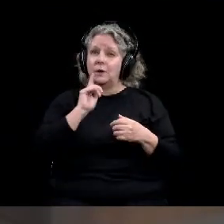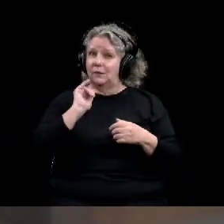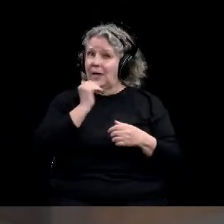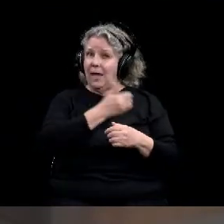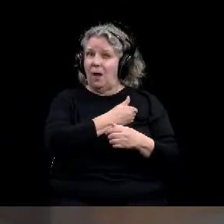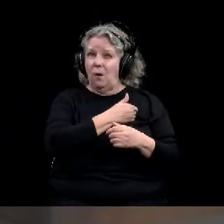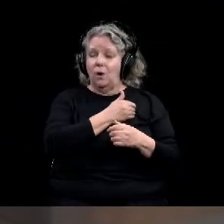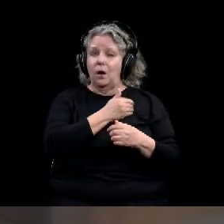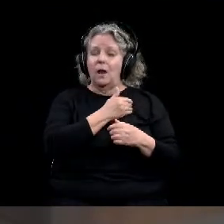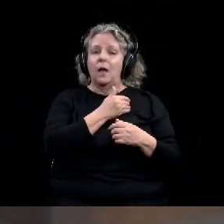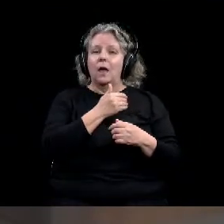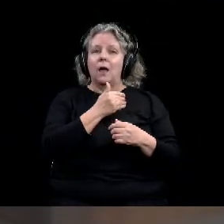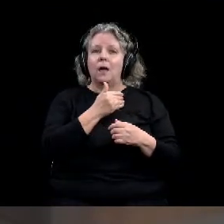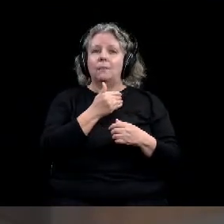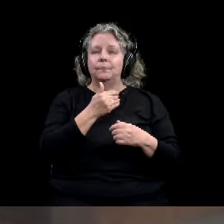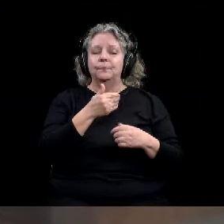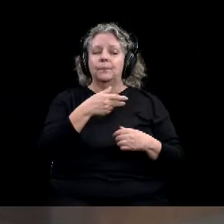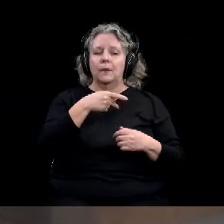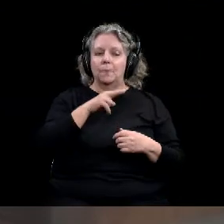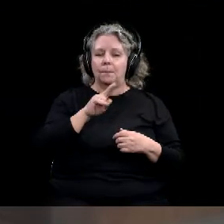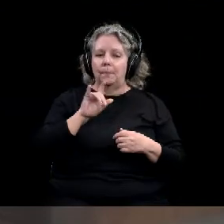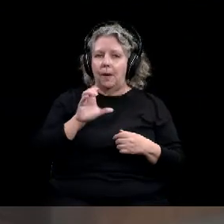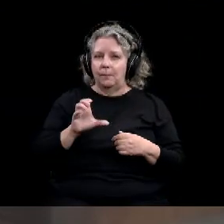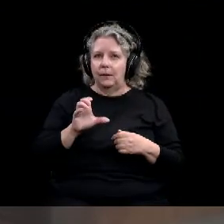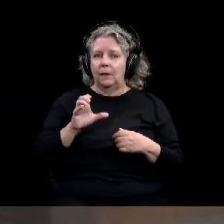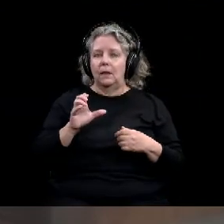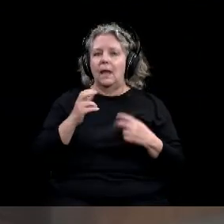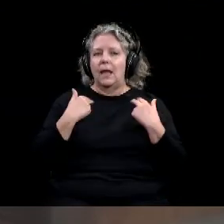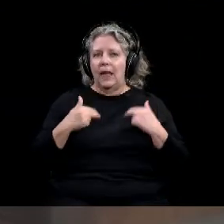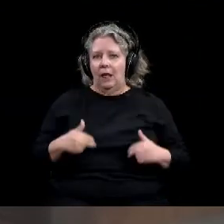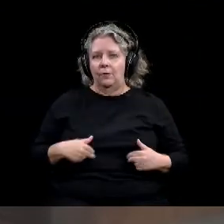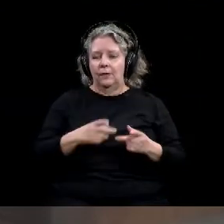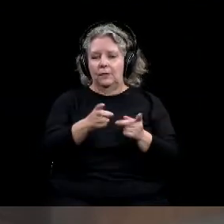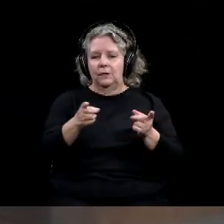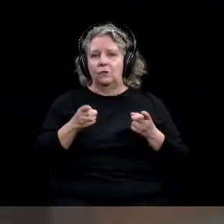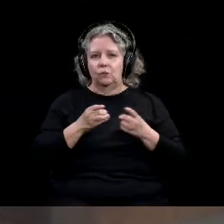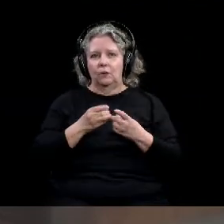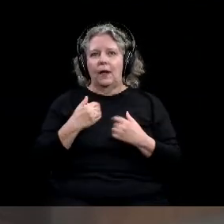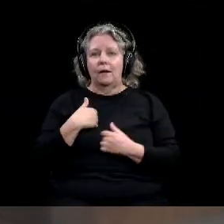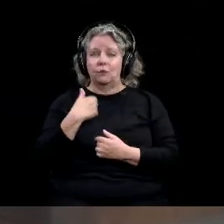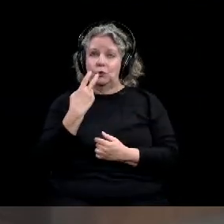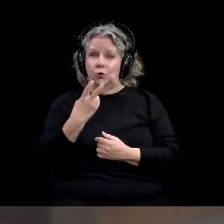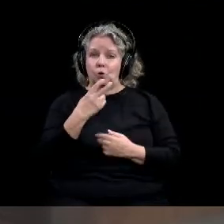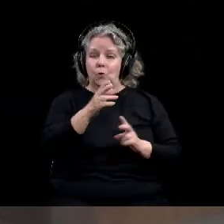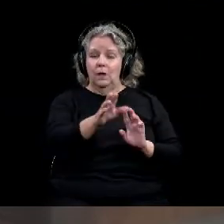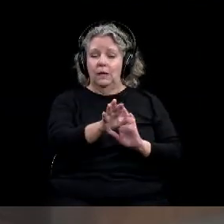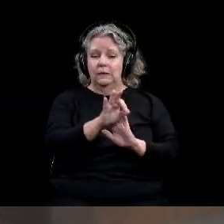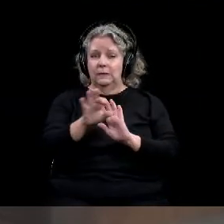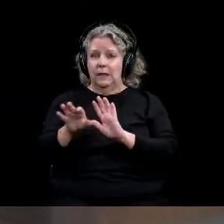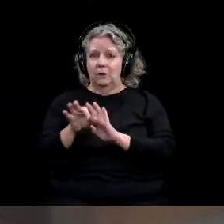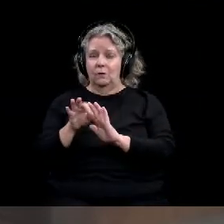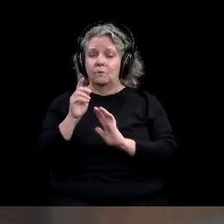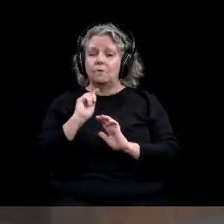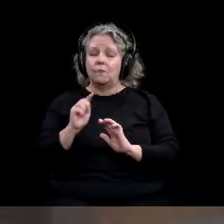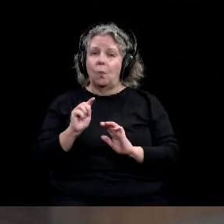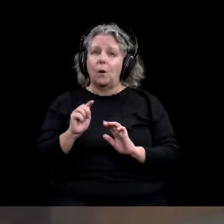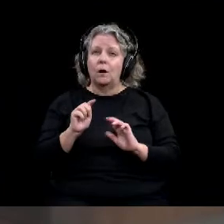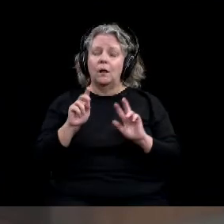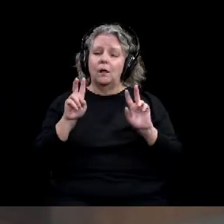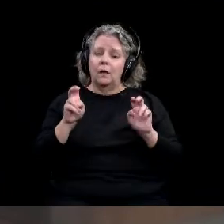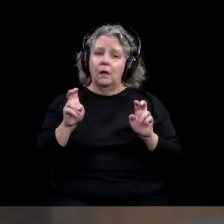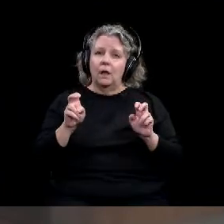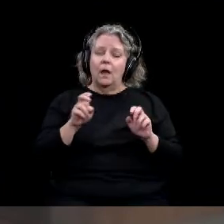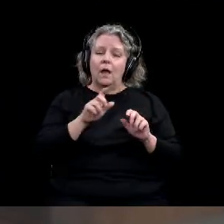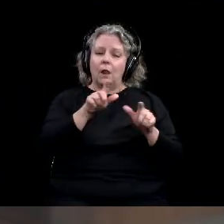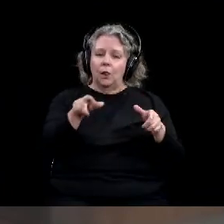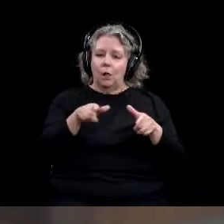selected by the state of Texas to serve as local vaccination hubs to get vaccinations quickly to all eligible 1A and